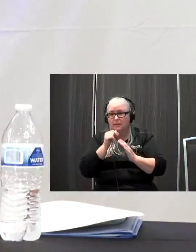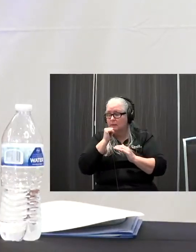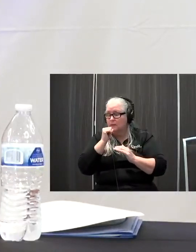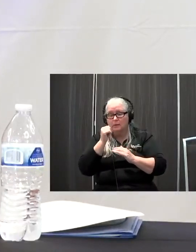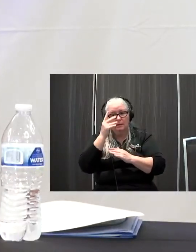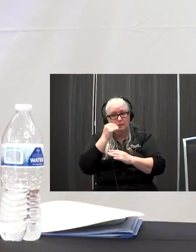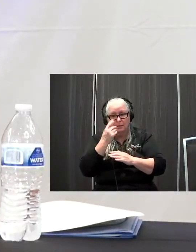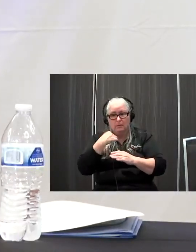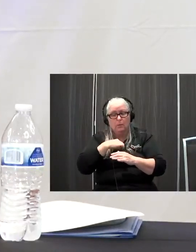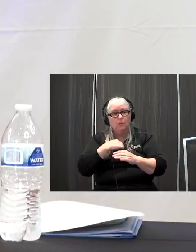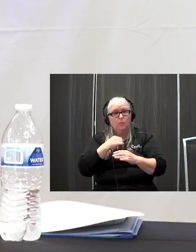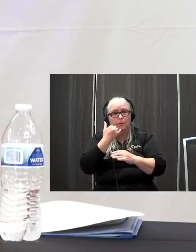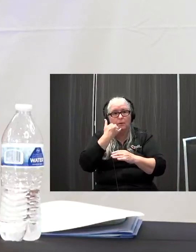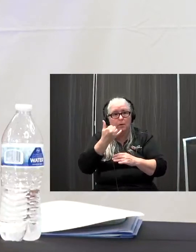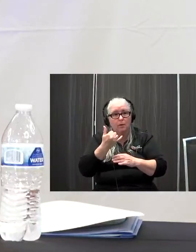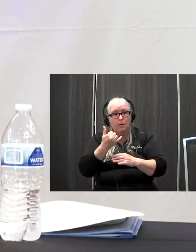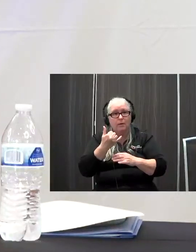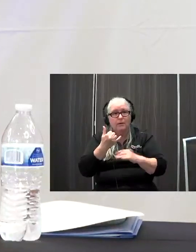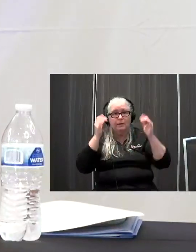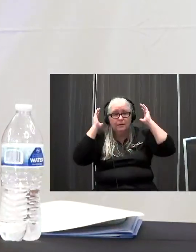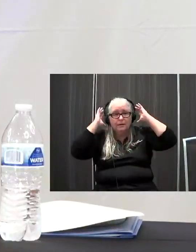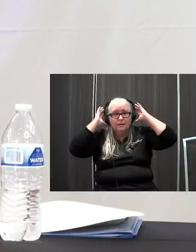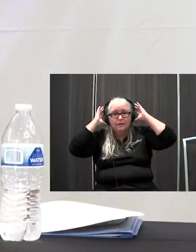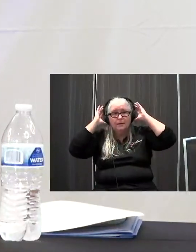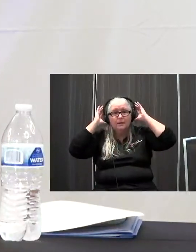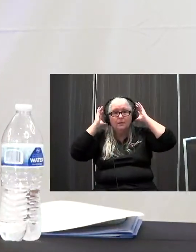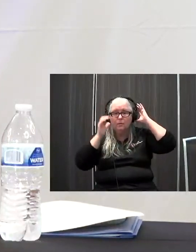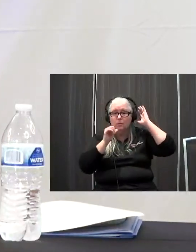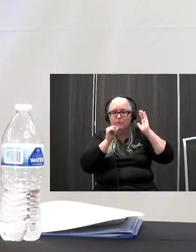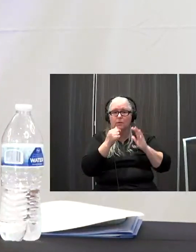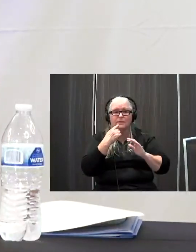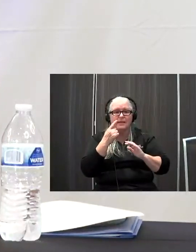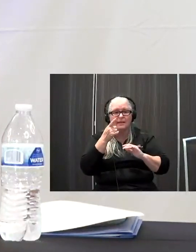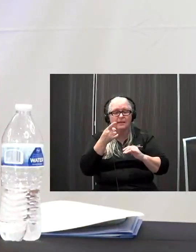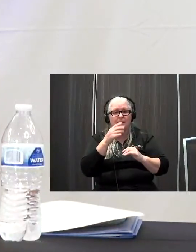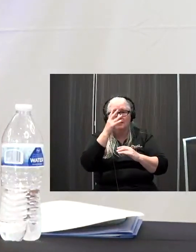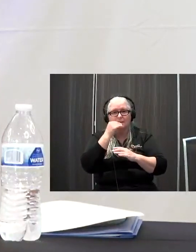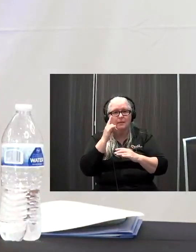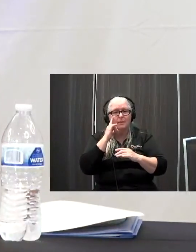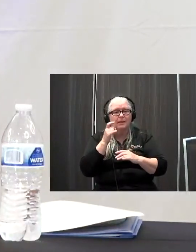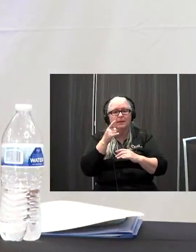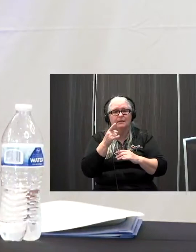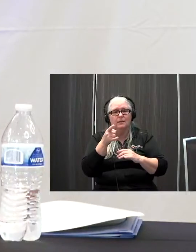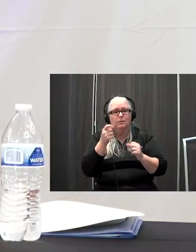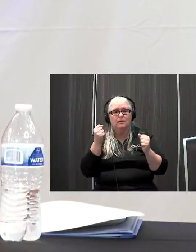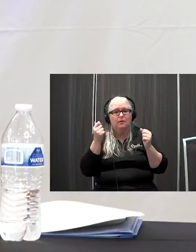it anesthesia now because we don't say you're going to sleep, because he was afraid to fall asleep of what might happen. So it was terrible. And